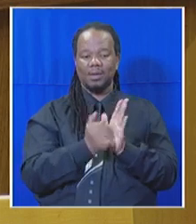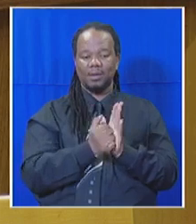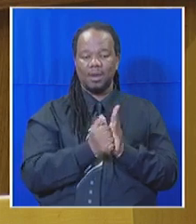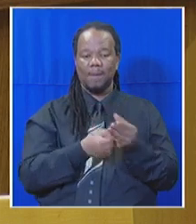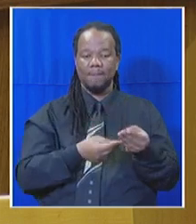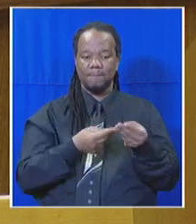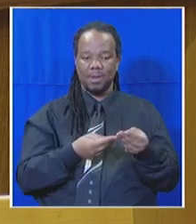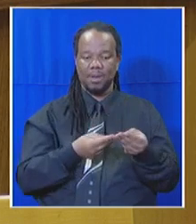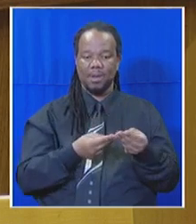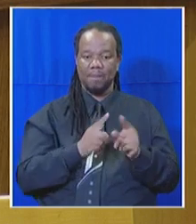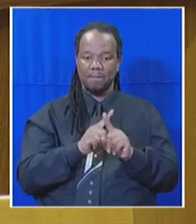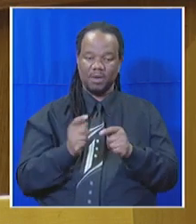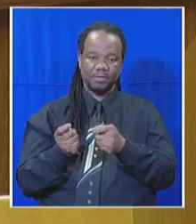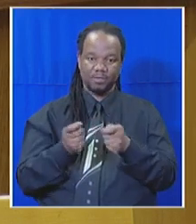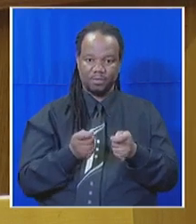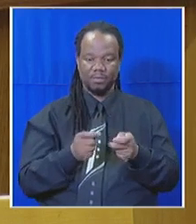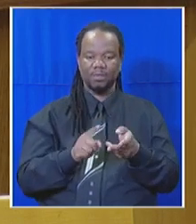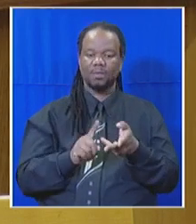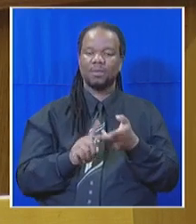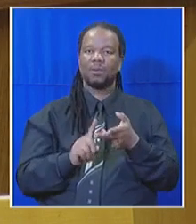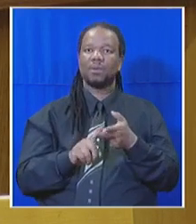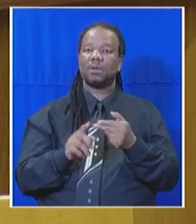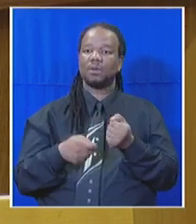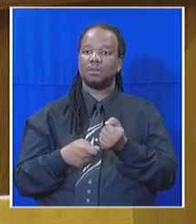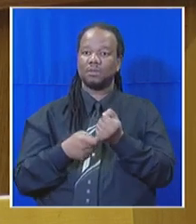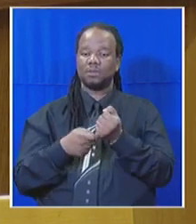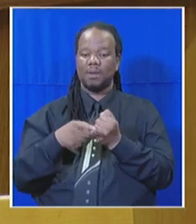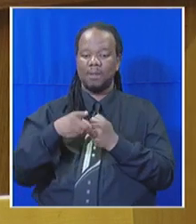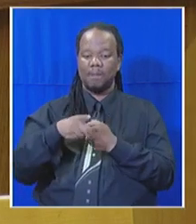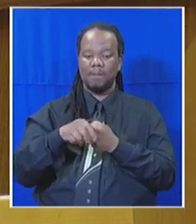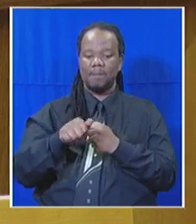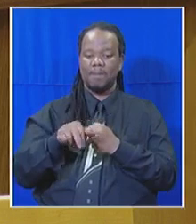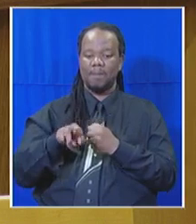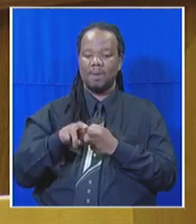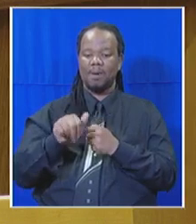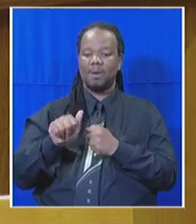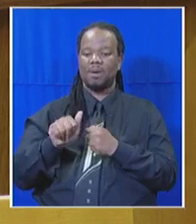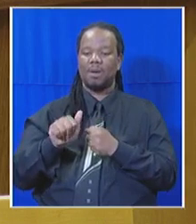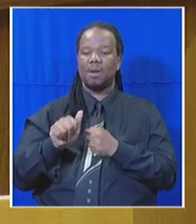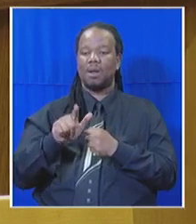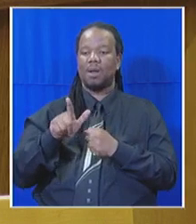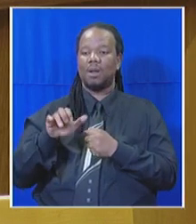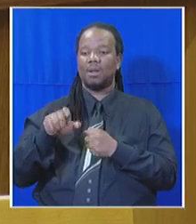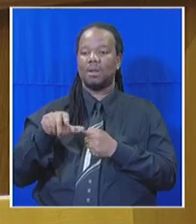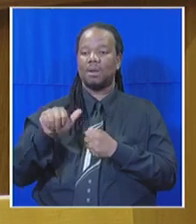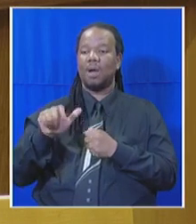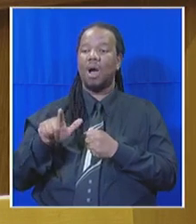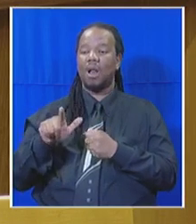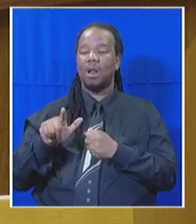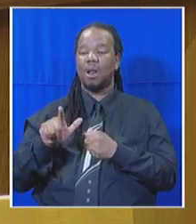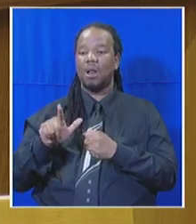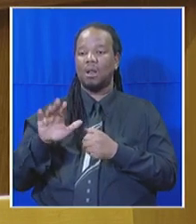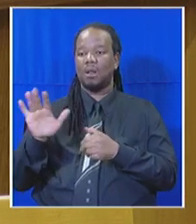supports the introduction of paralegal legislation and advice centers so